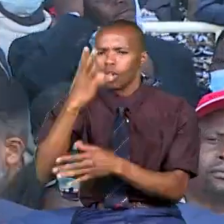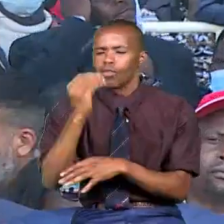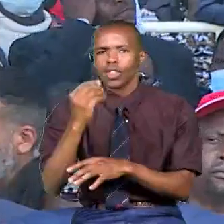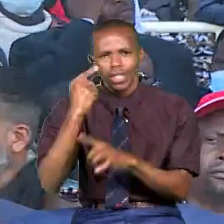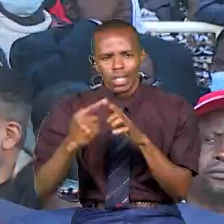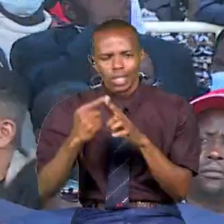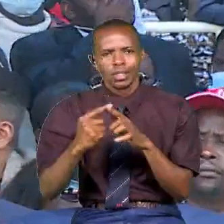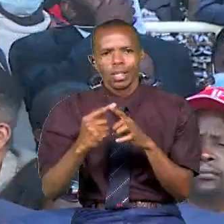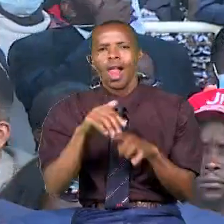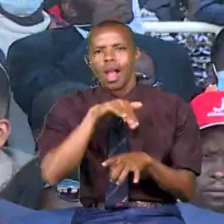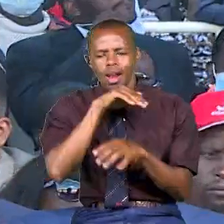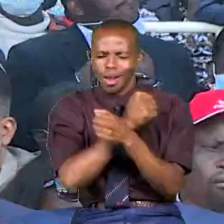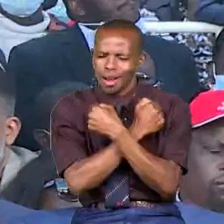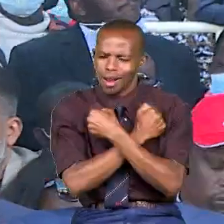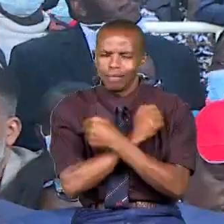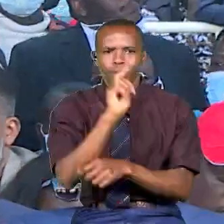for this nation.